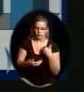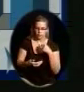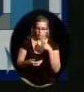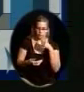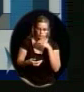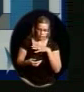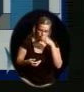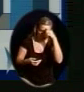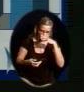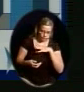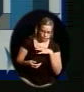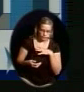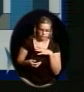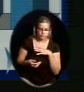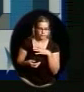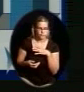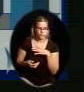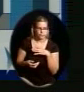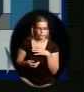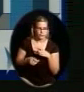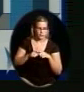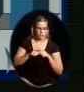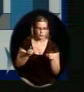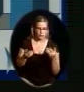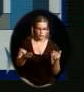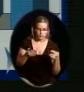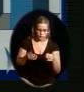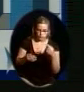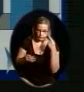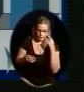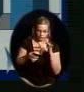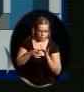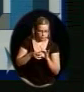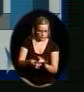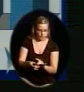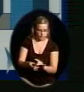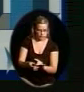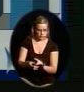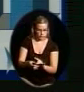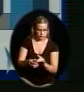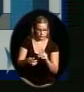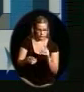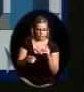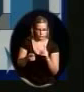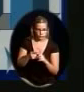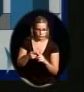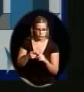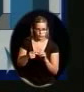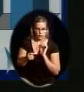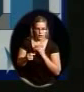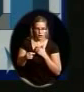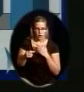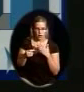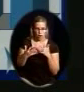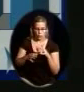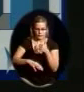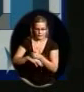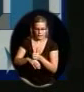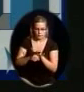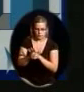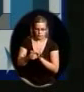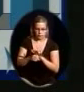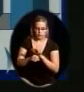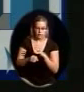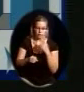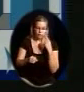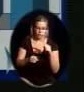female. But you might think, does this correlate with what our existing demographics are? And it does. For instance,